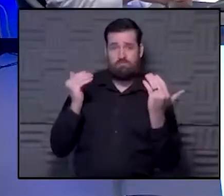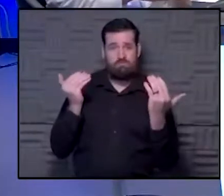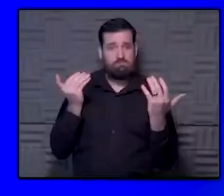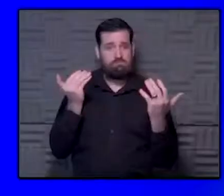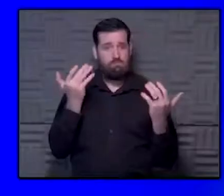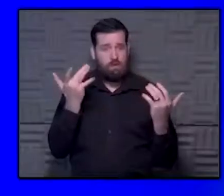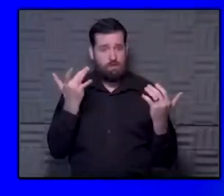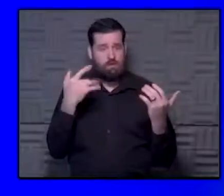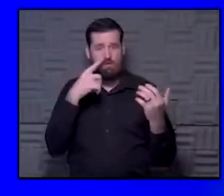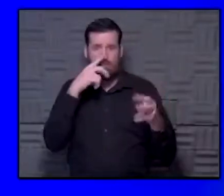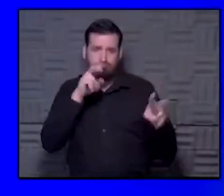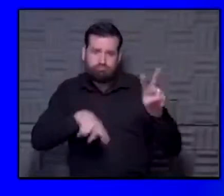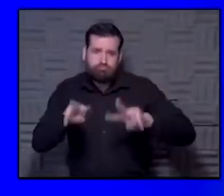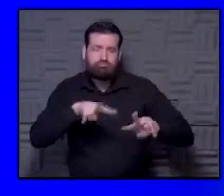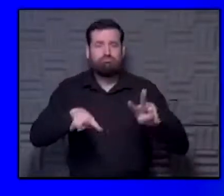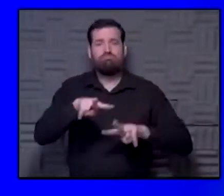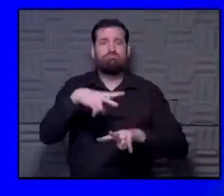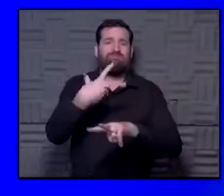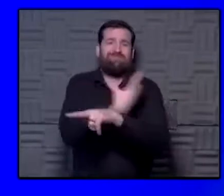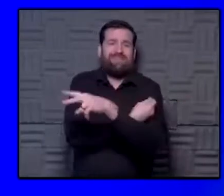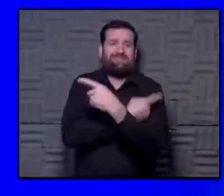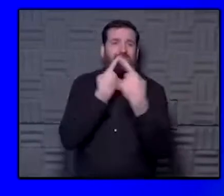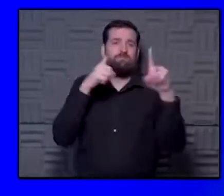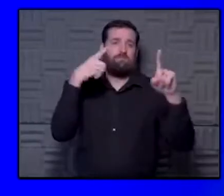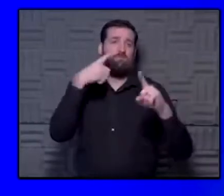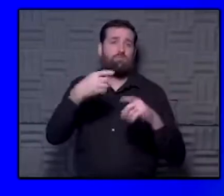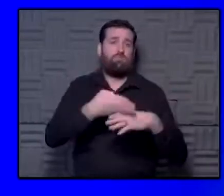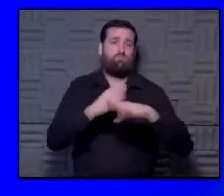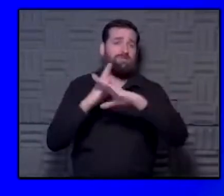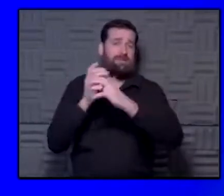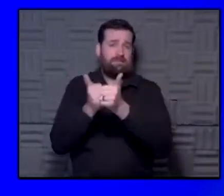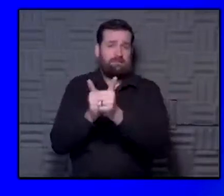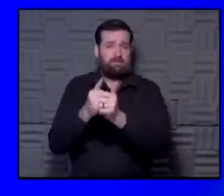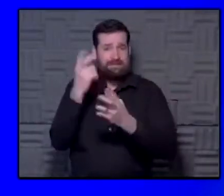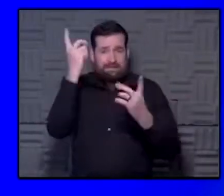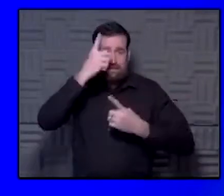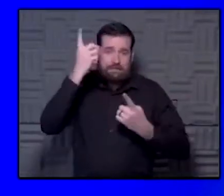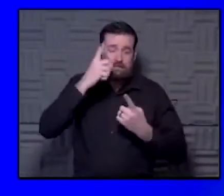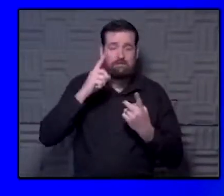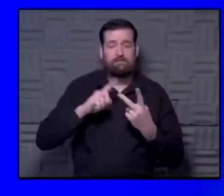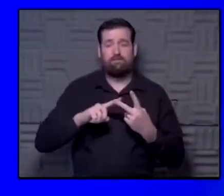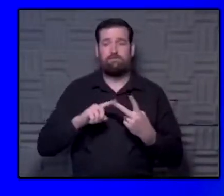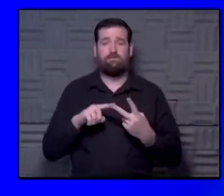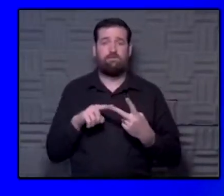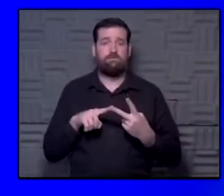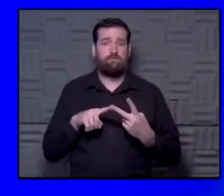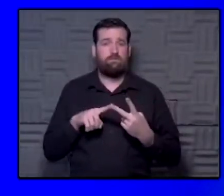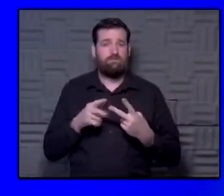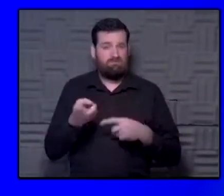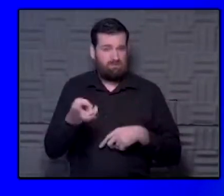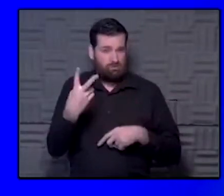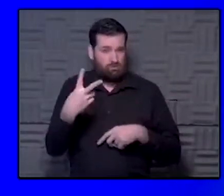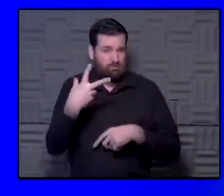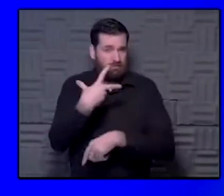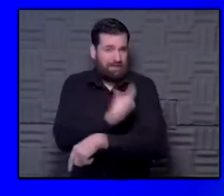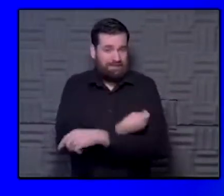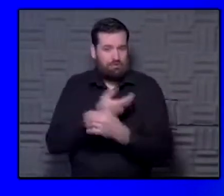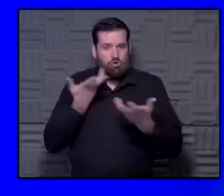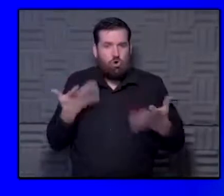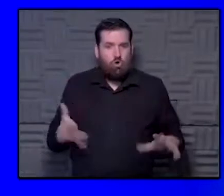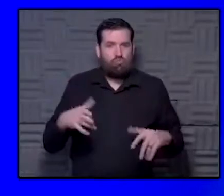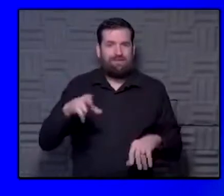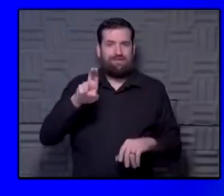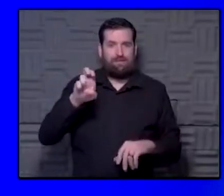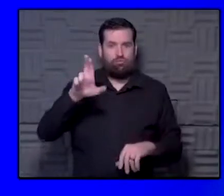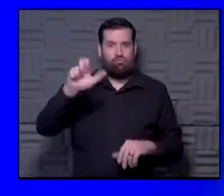we are looking at vaccine efficacy from preventing disease from COVID-19, and the 2 vaccines that are emergency use